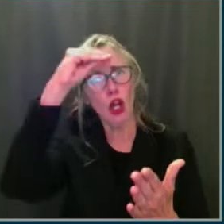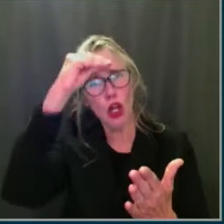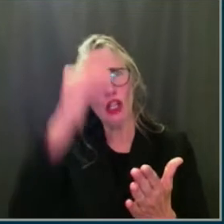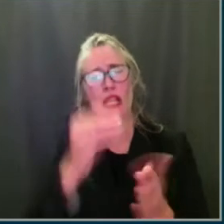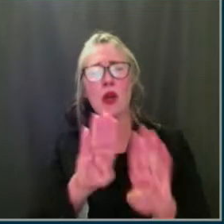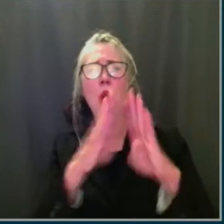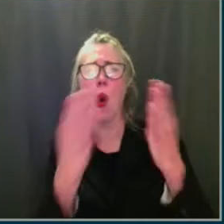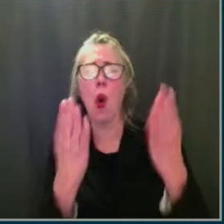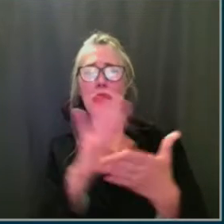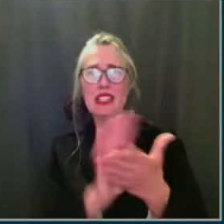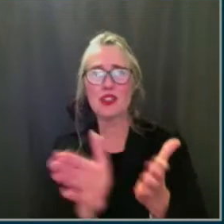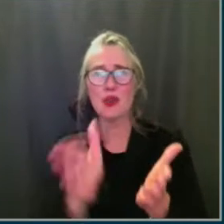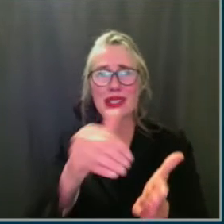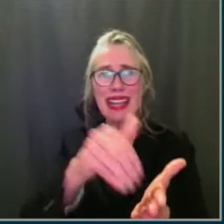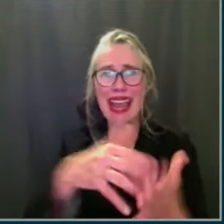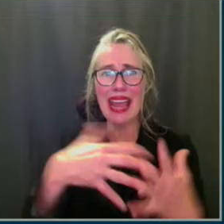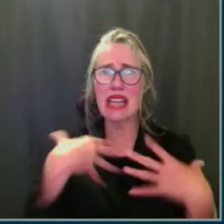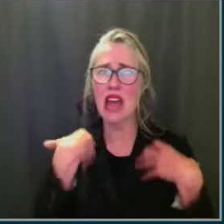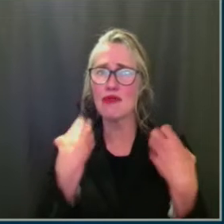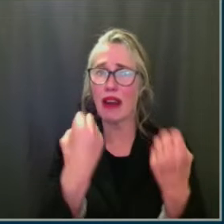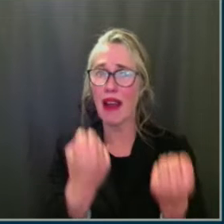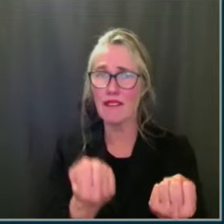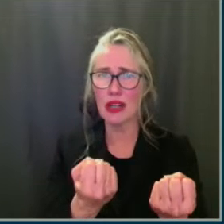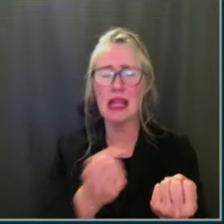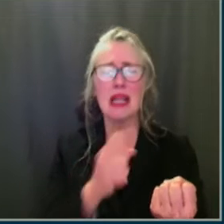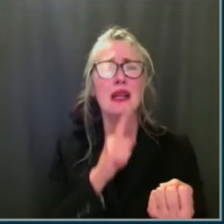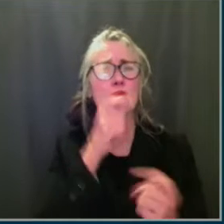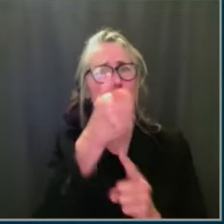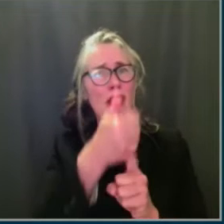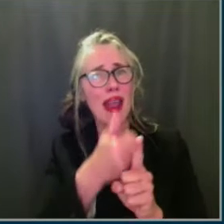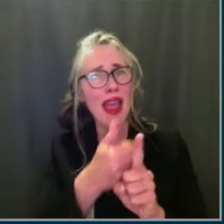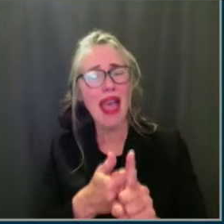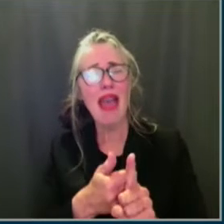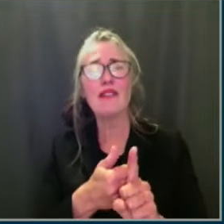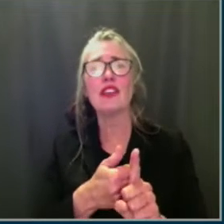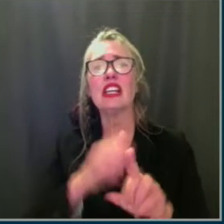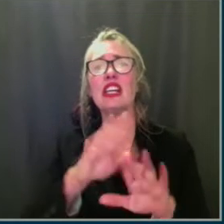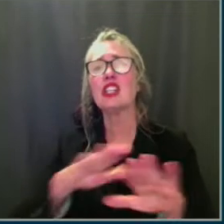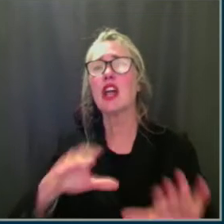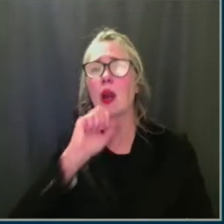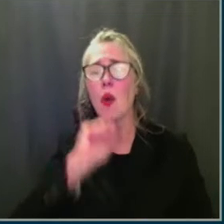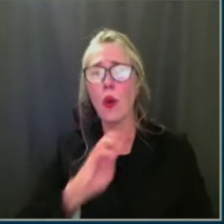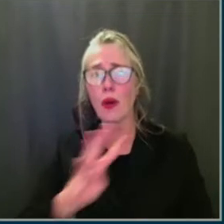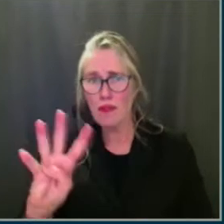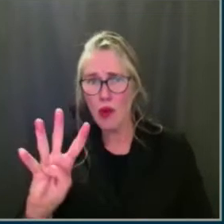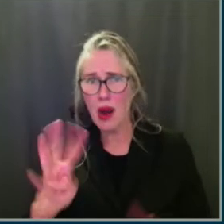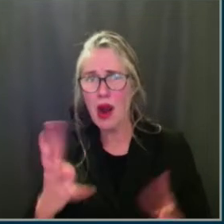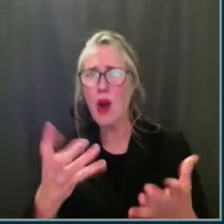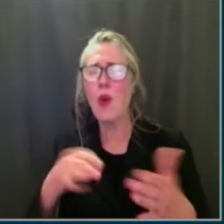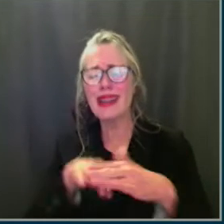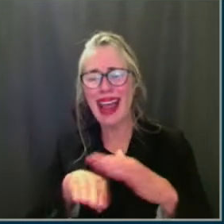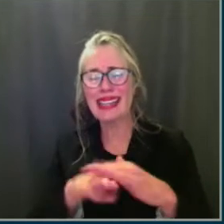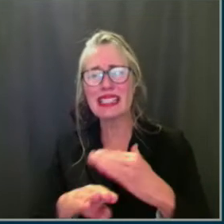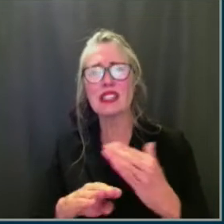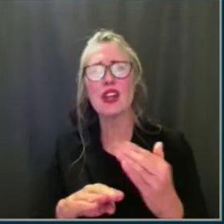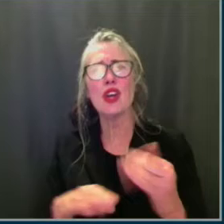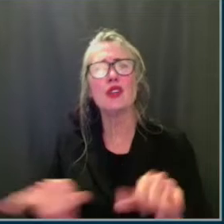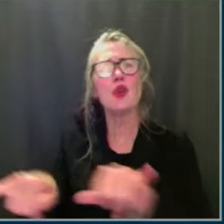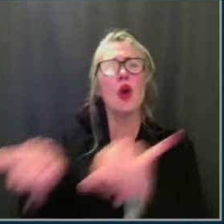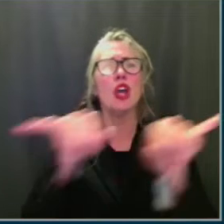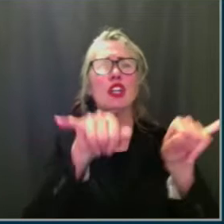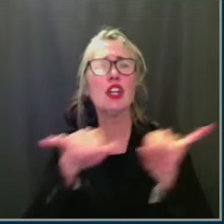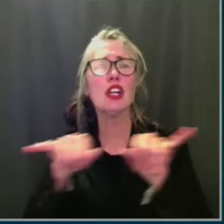on making sure that every single four-year-old in this state will have access to universal preschool, universal meals for